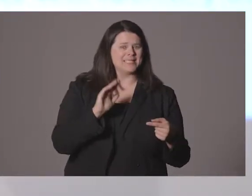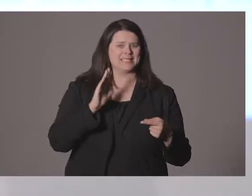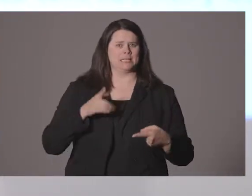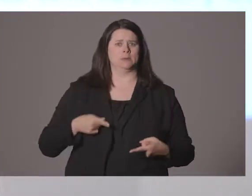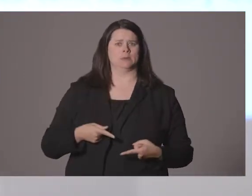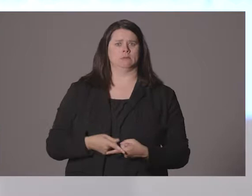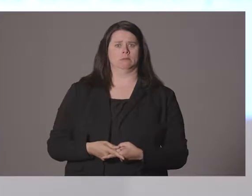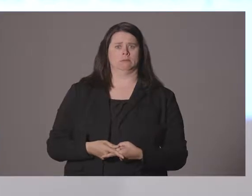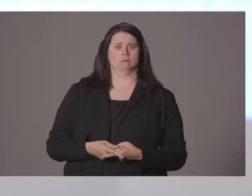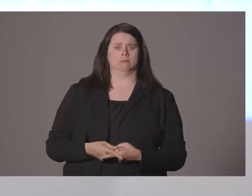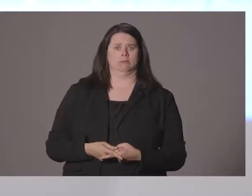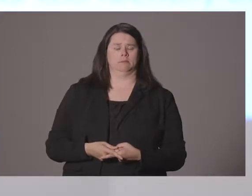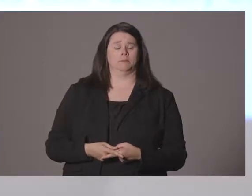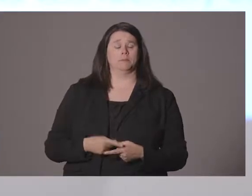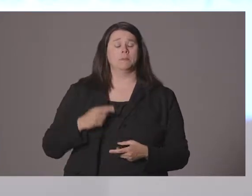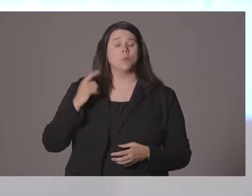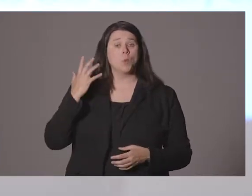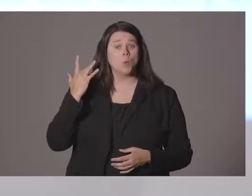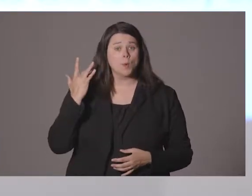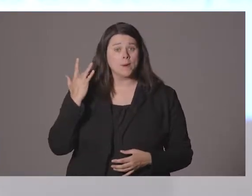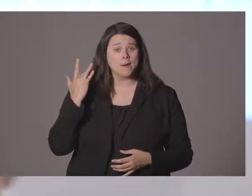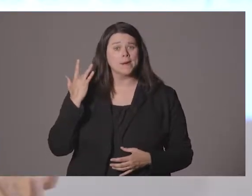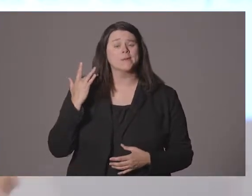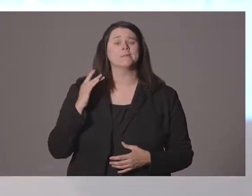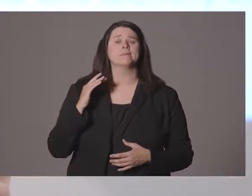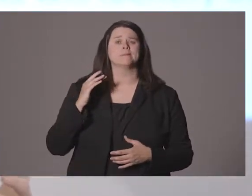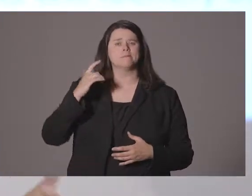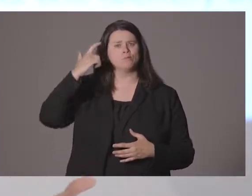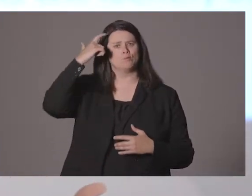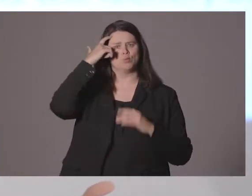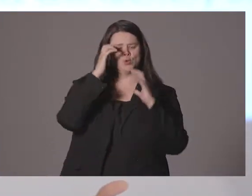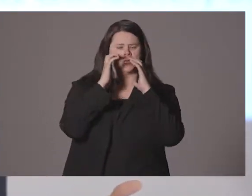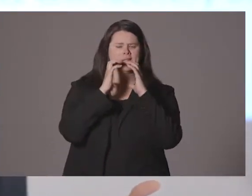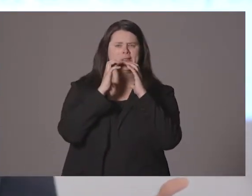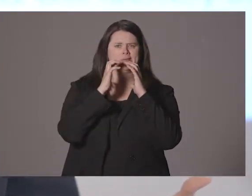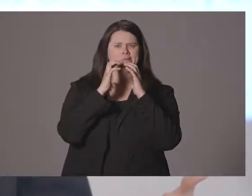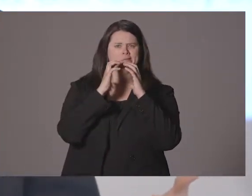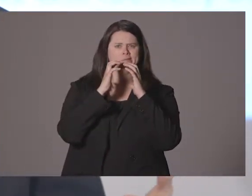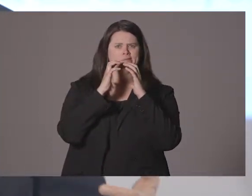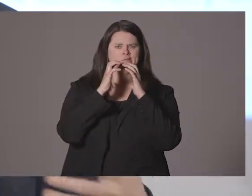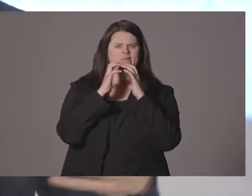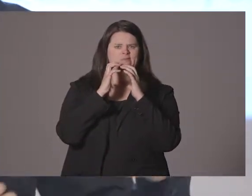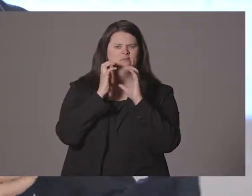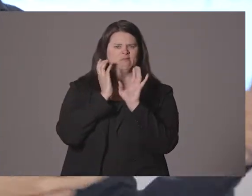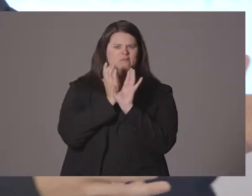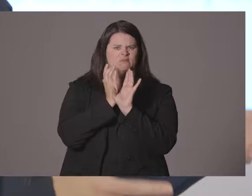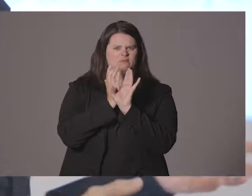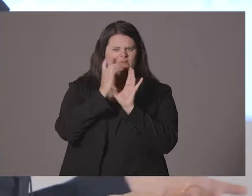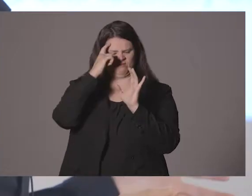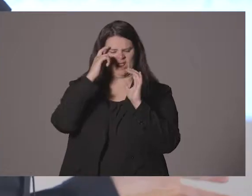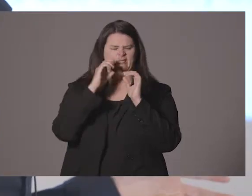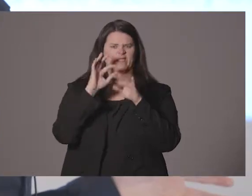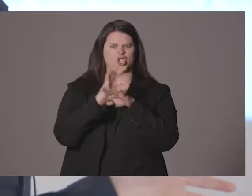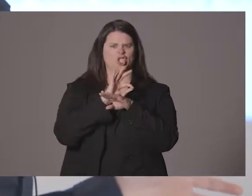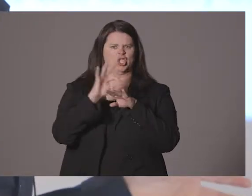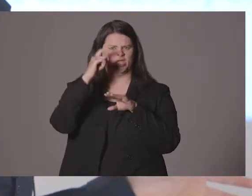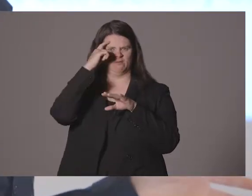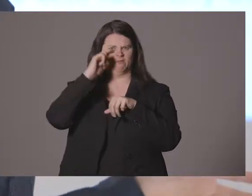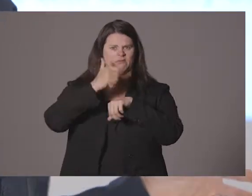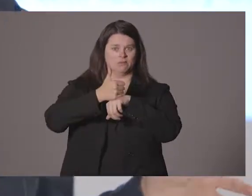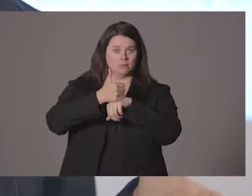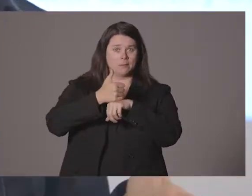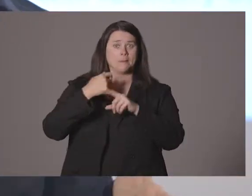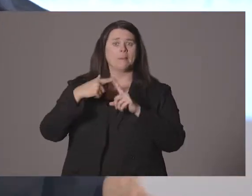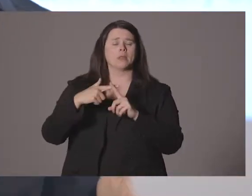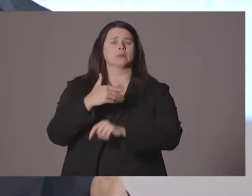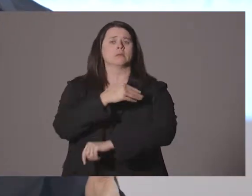neuropsychology and the way that our brains function, and part of it just has to do with muscle memory and how we've kind of taught each other as a society